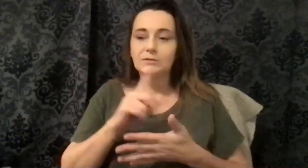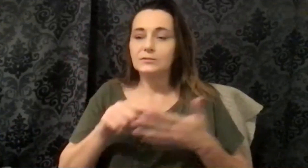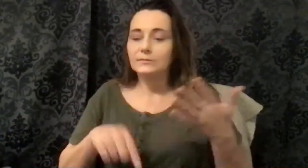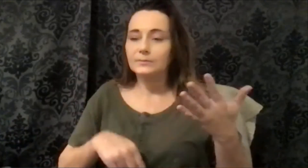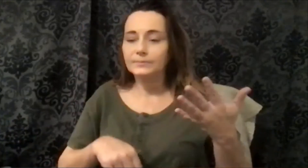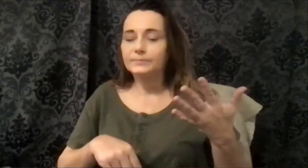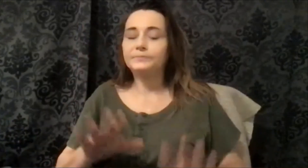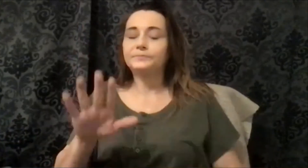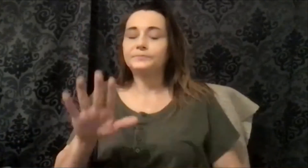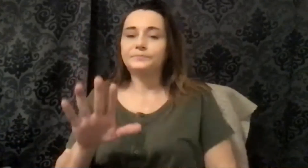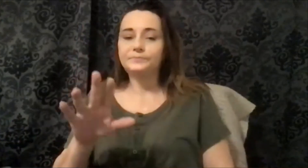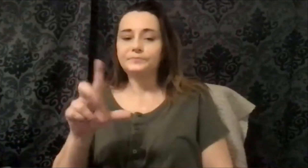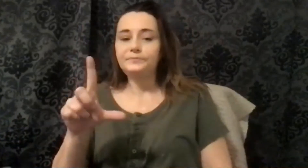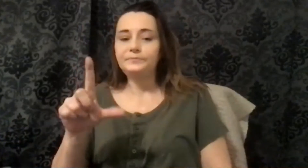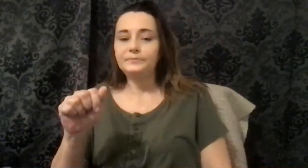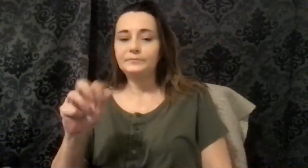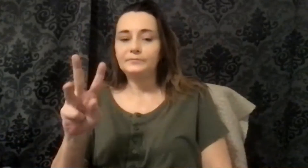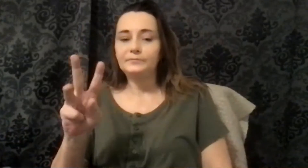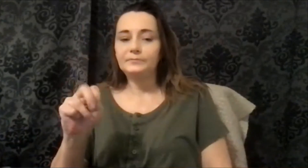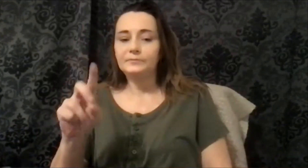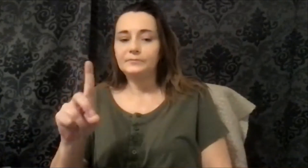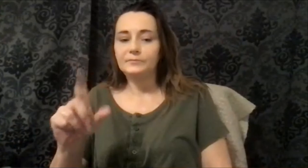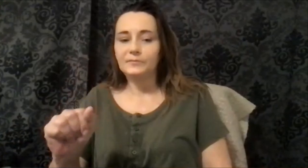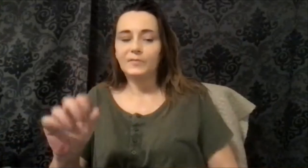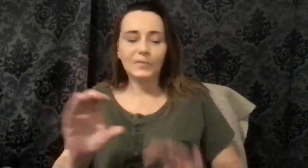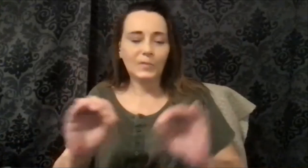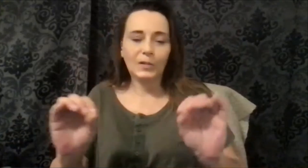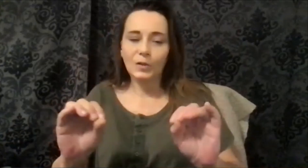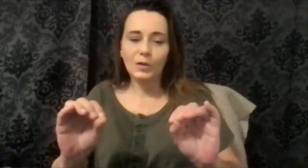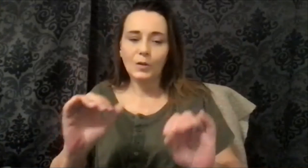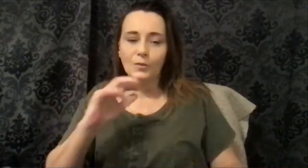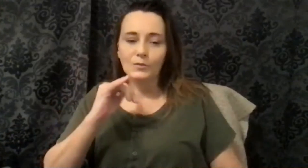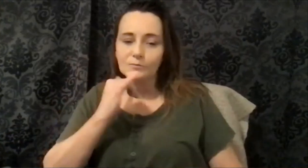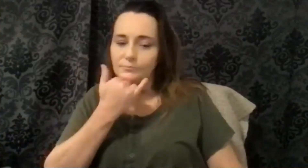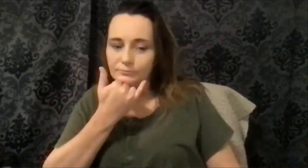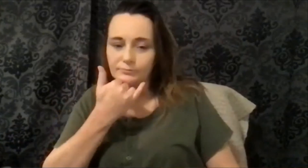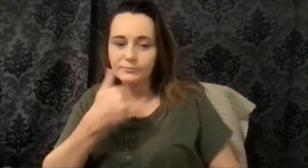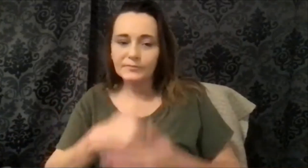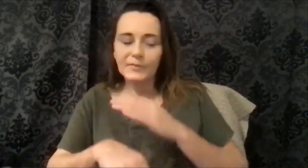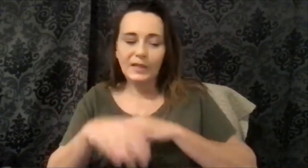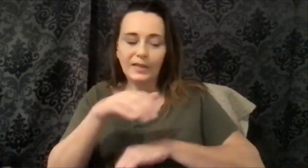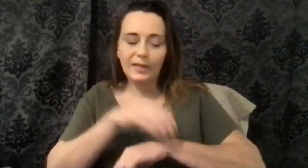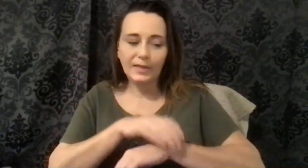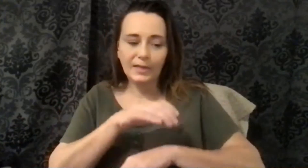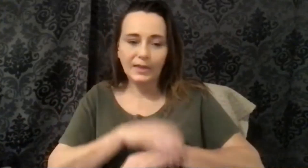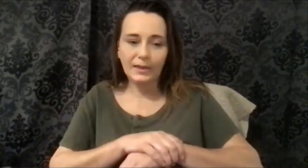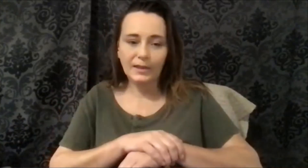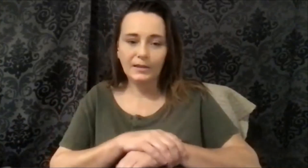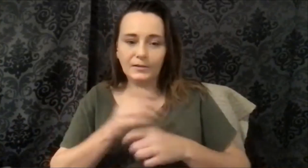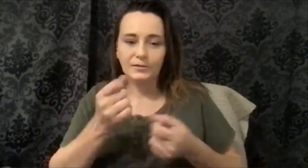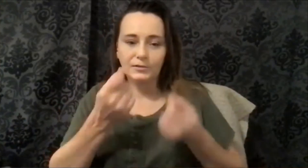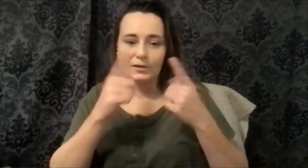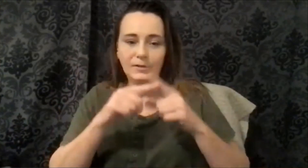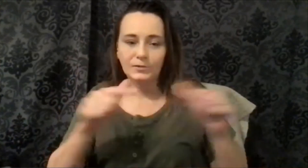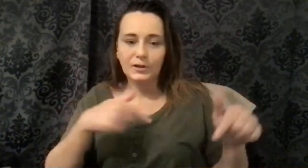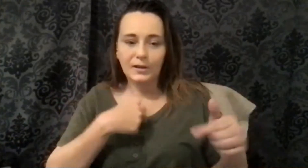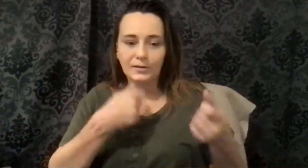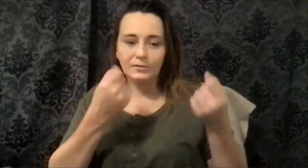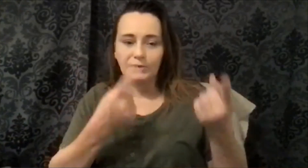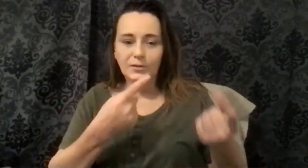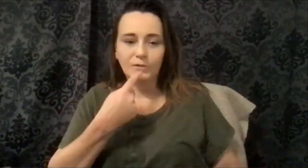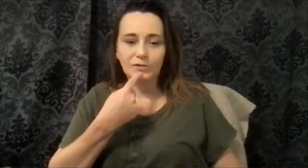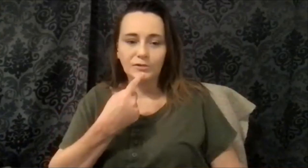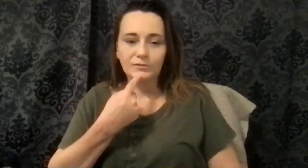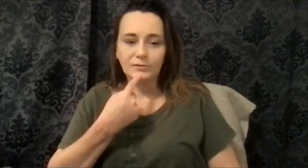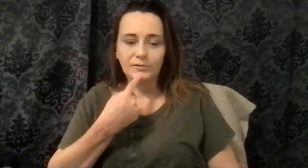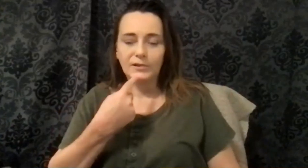There was no misunderstanding in the language, in the English that you're speaking. I understood what you're saying. So I was saying